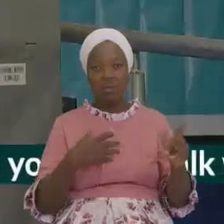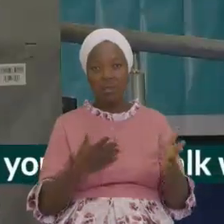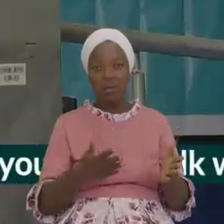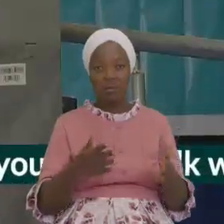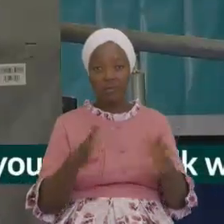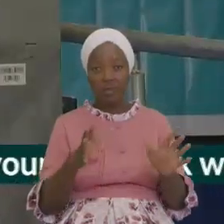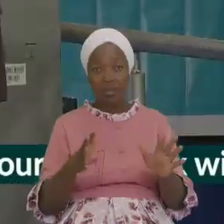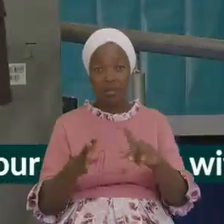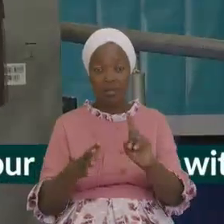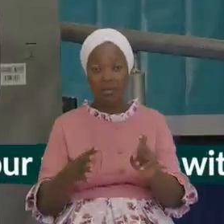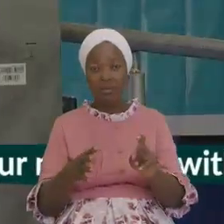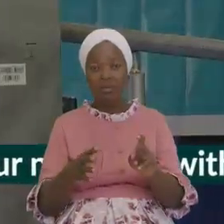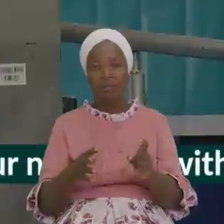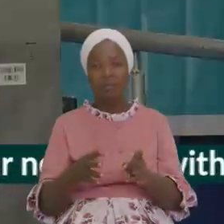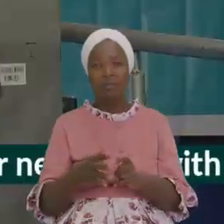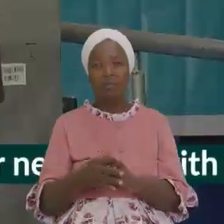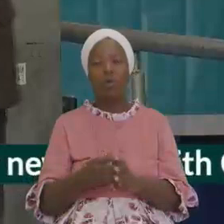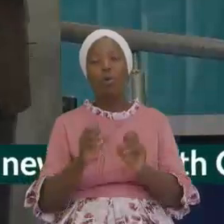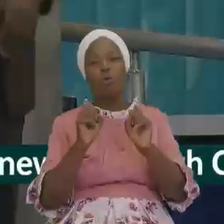finished? It's okay.